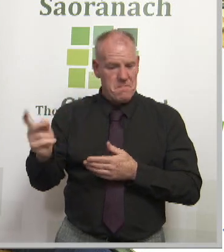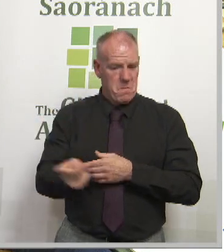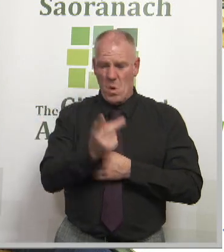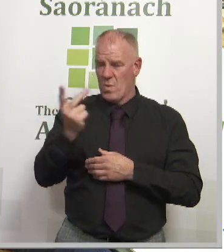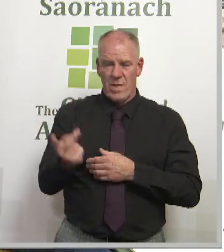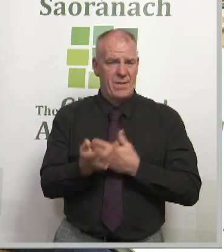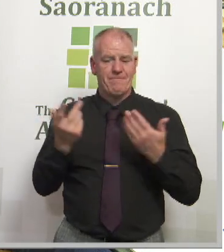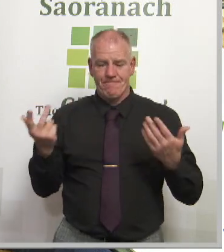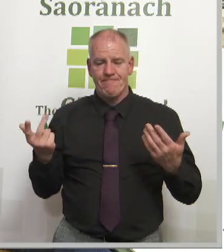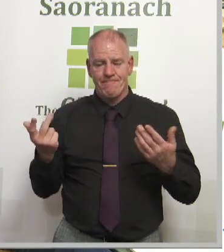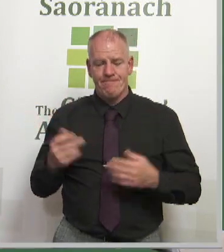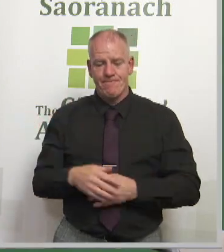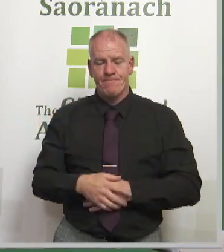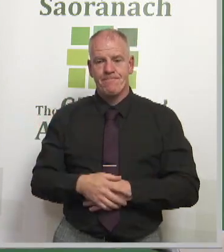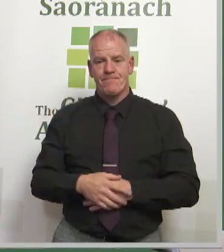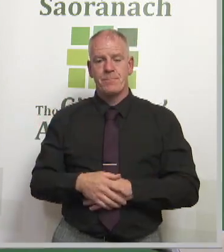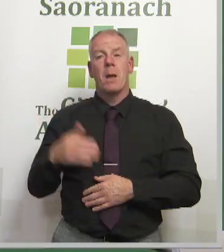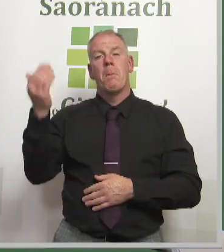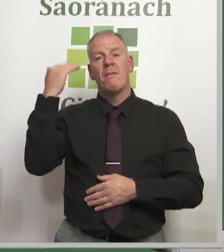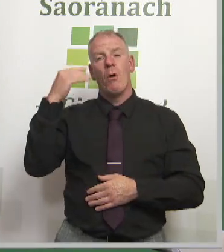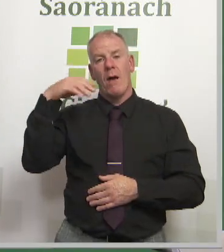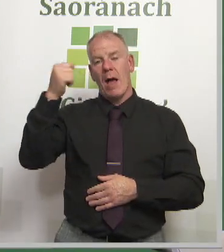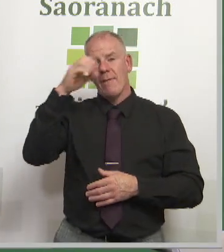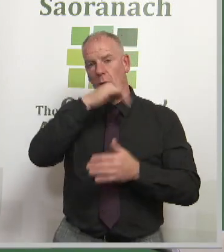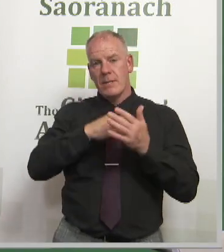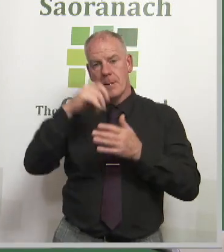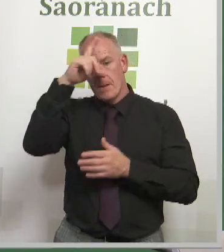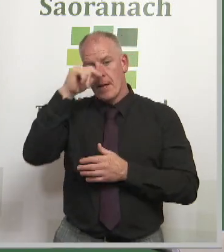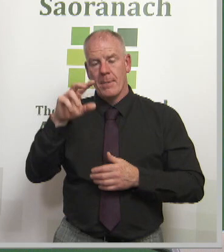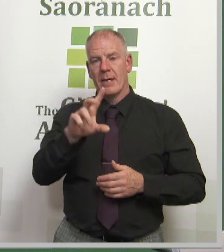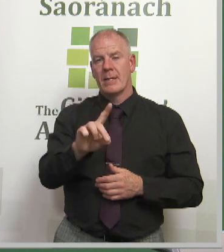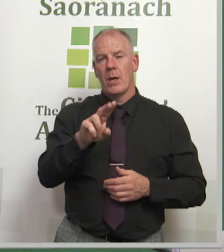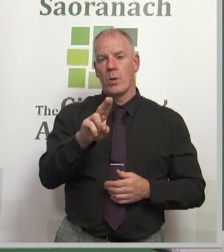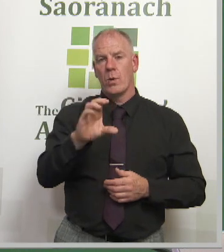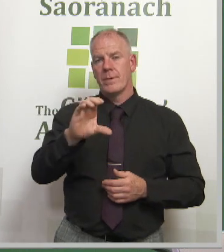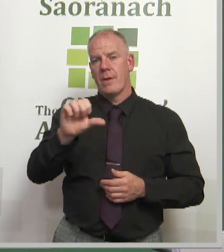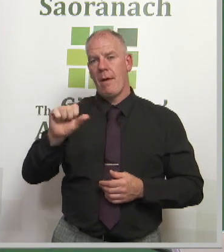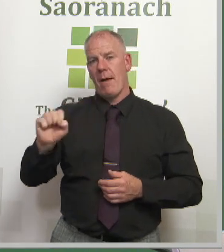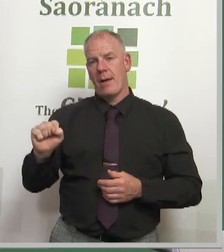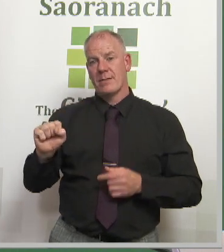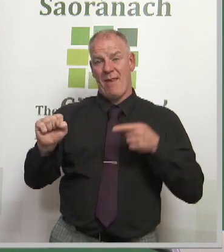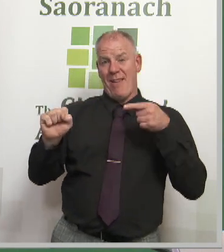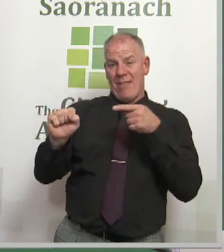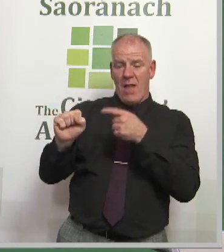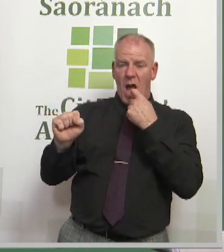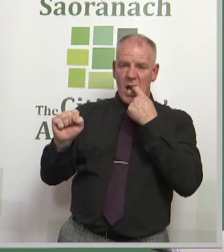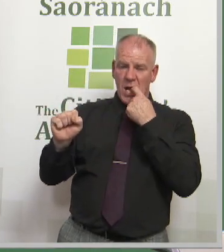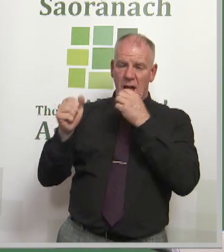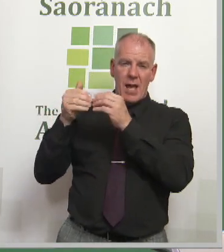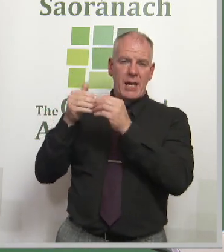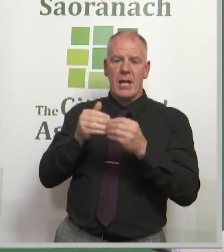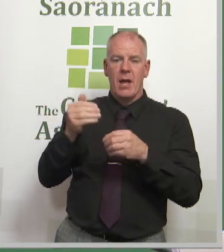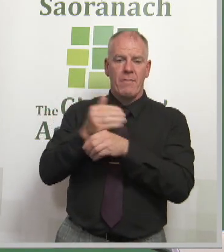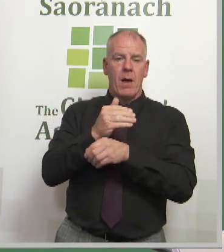financial resources. There used to be an organization in this country called DUCAS. DUCAS was a forerunner to